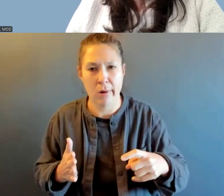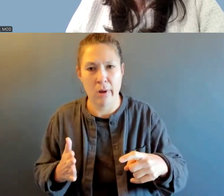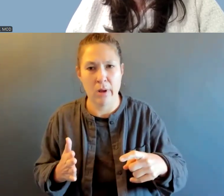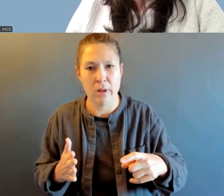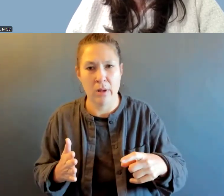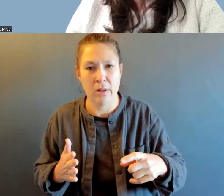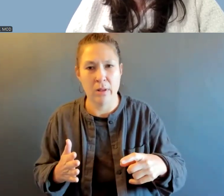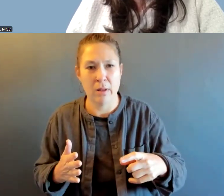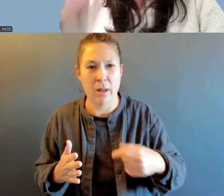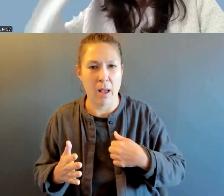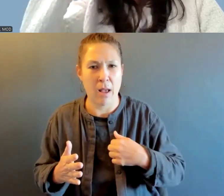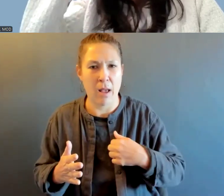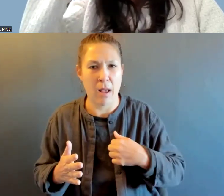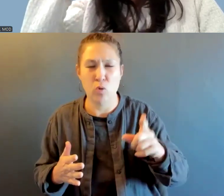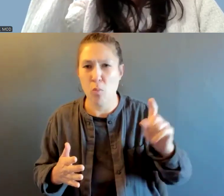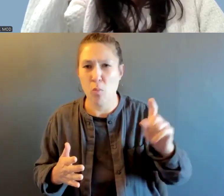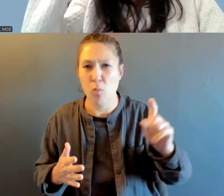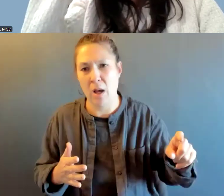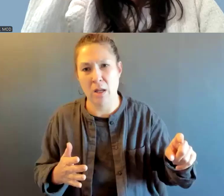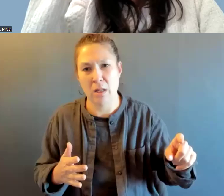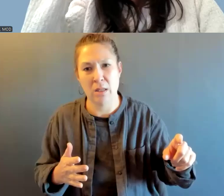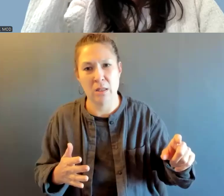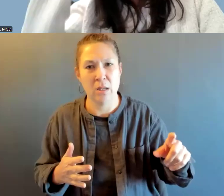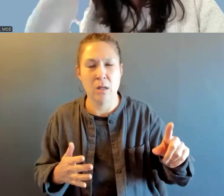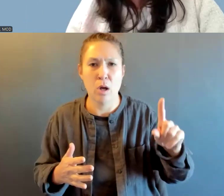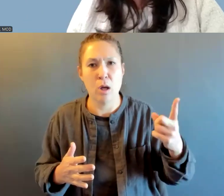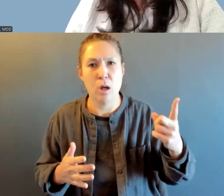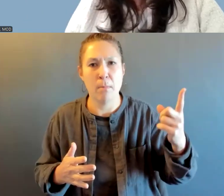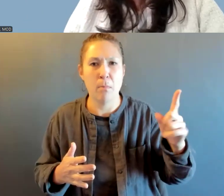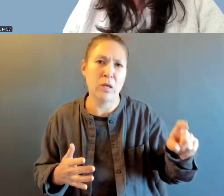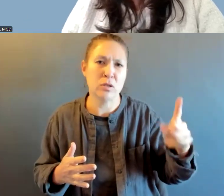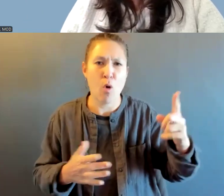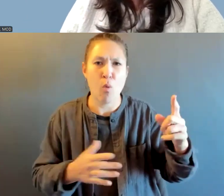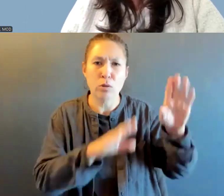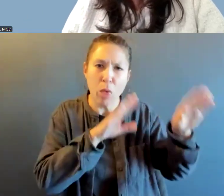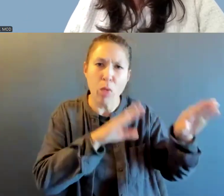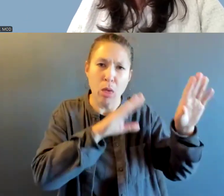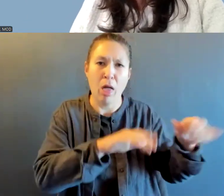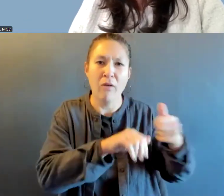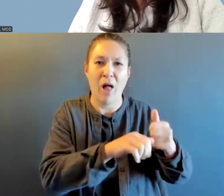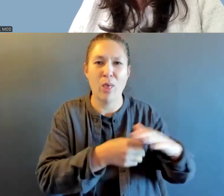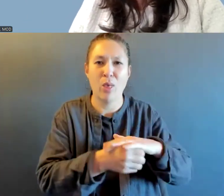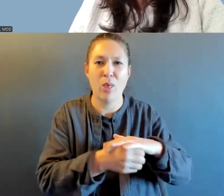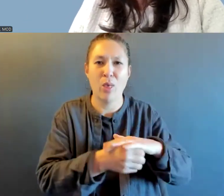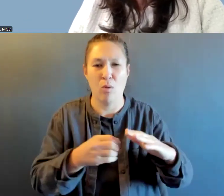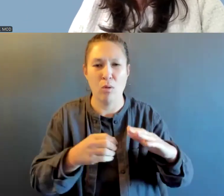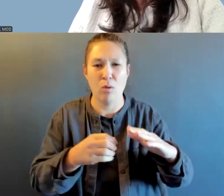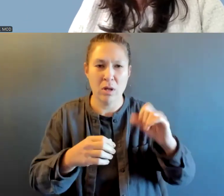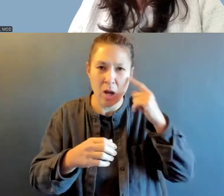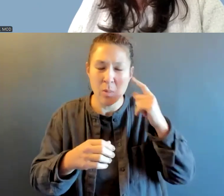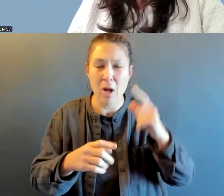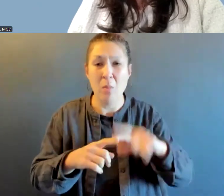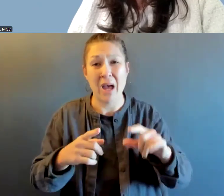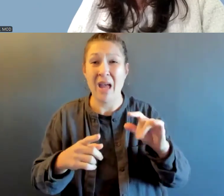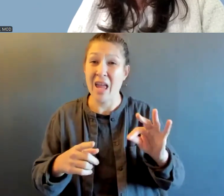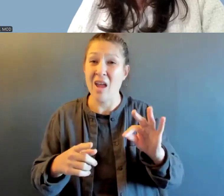conciliatory towards the local government, but I think that you're going to be a lot more effective as a board member if you can figure out how to